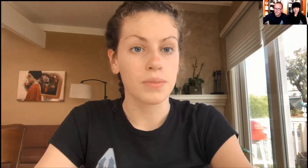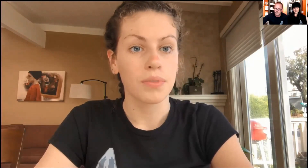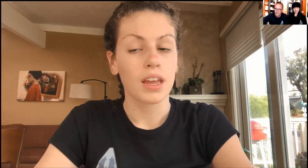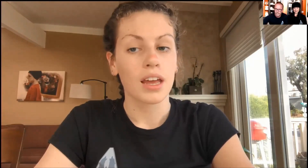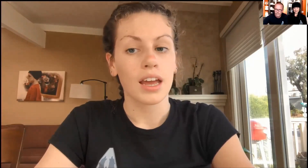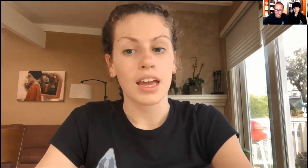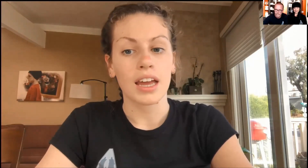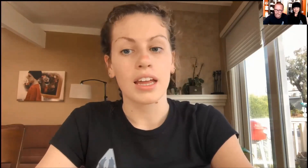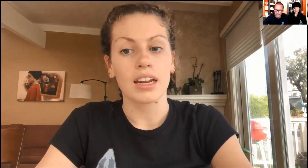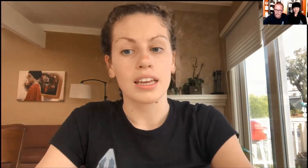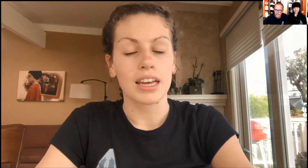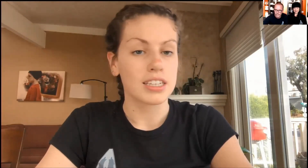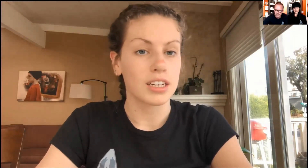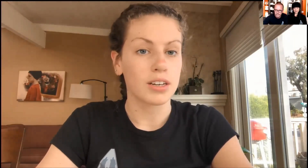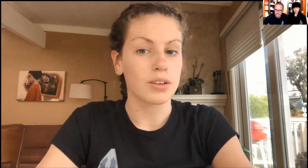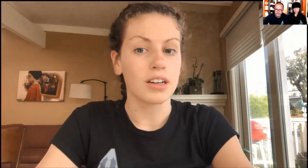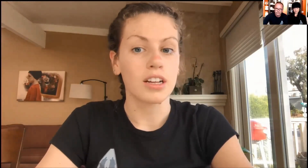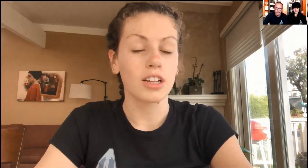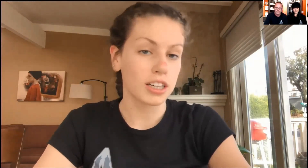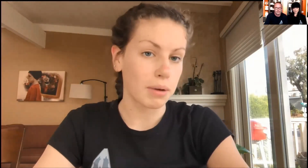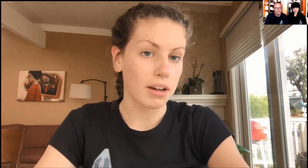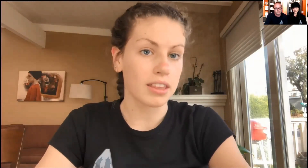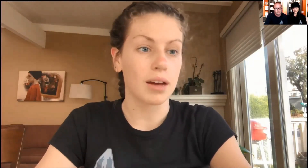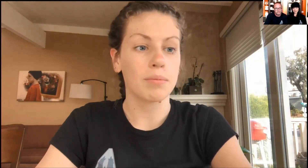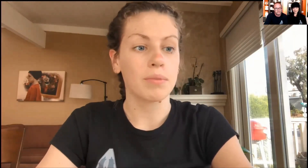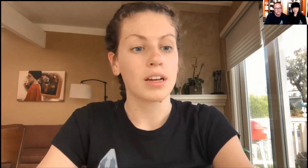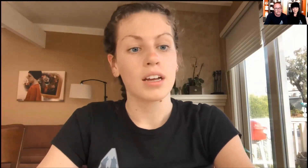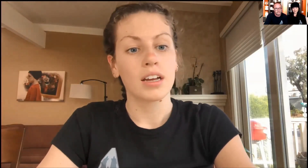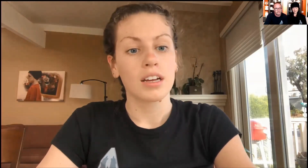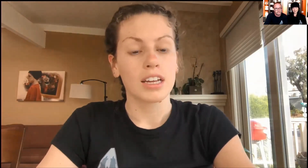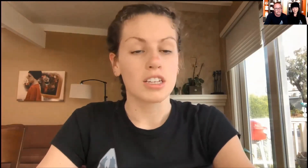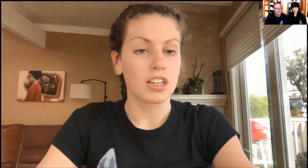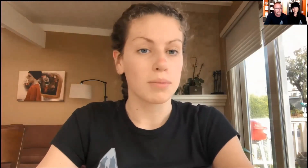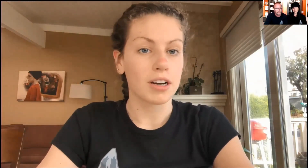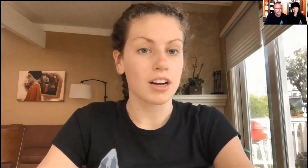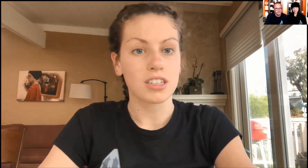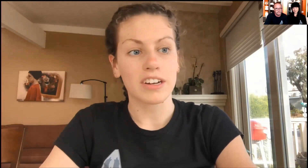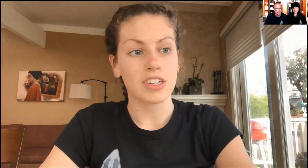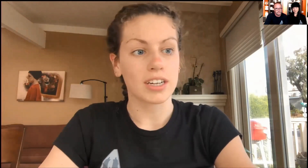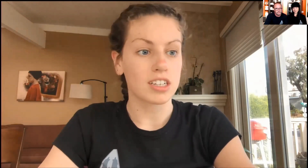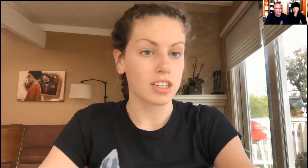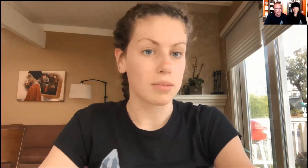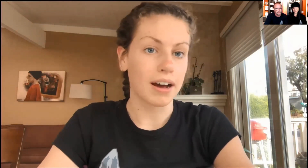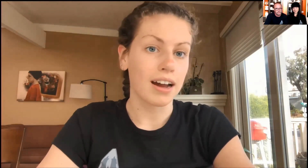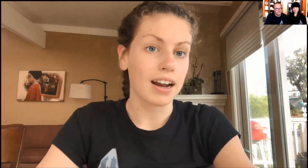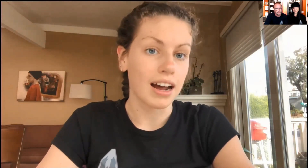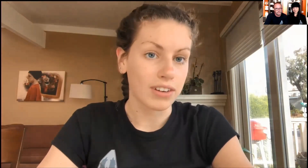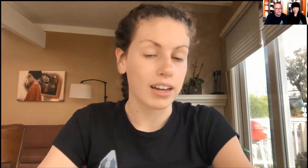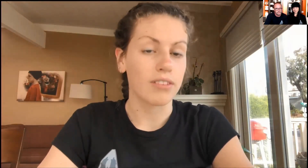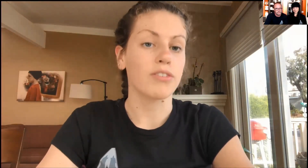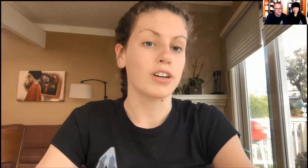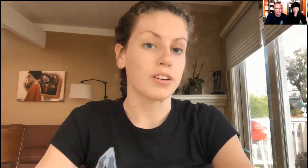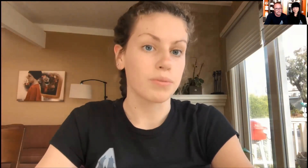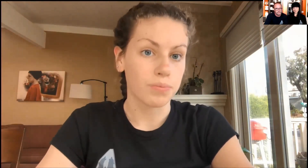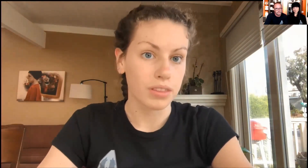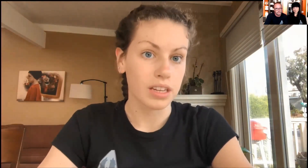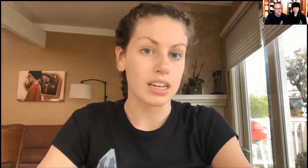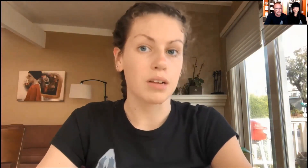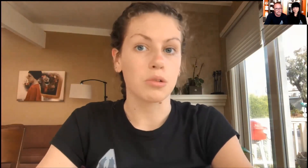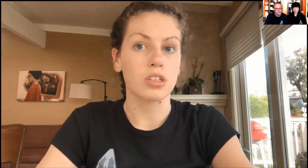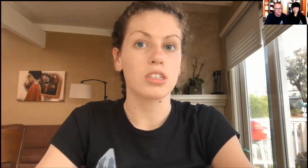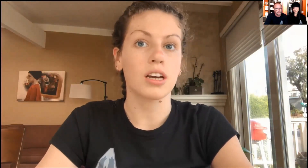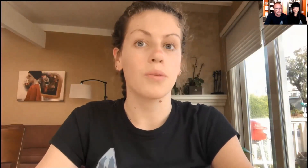wolves and get to learn about them, get to learn about conservation, get to learn about how to advocate for